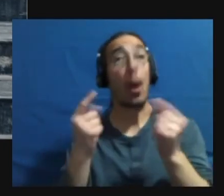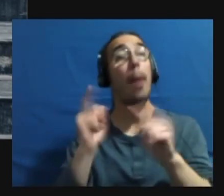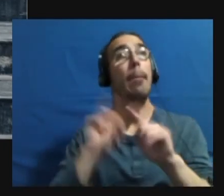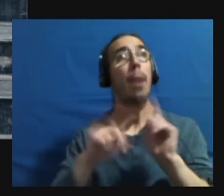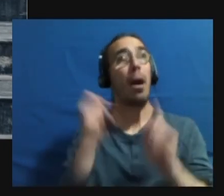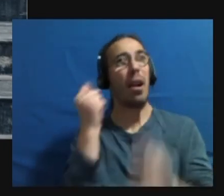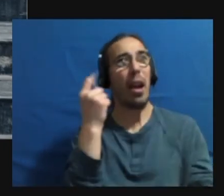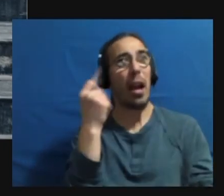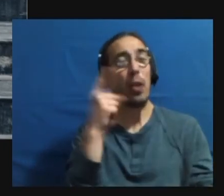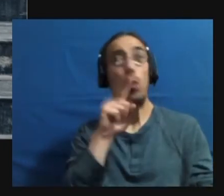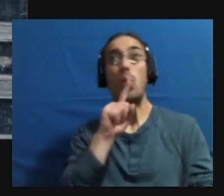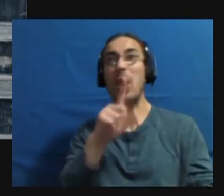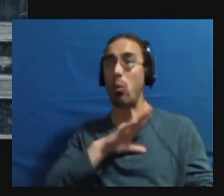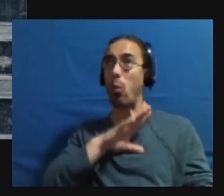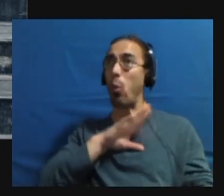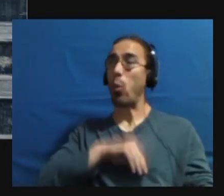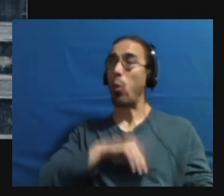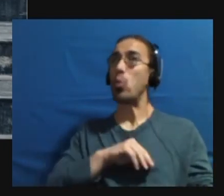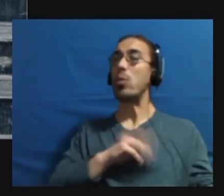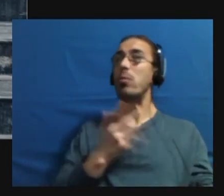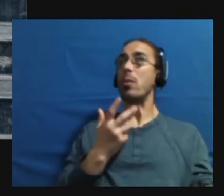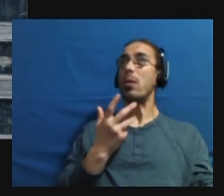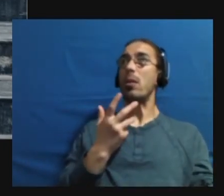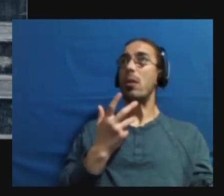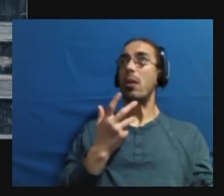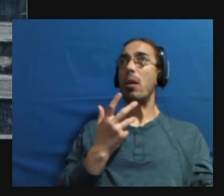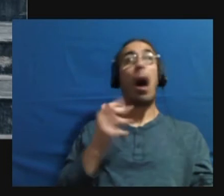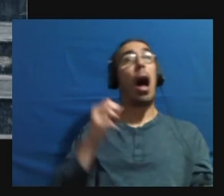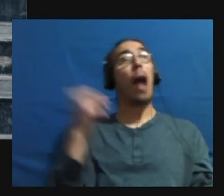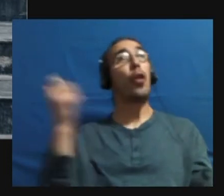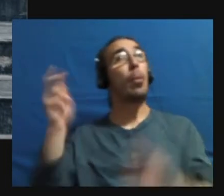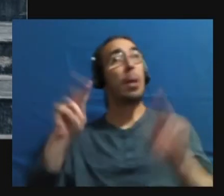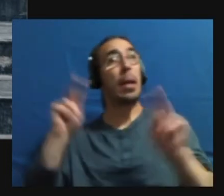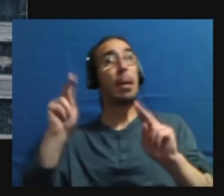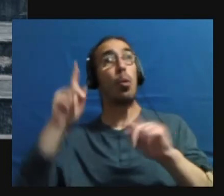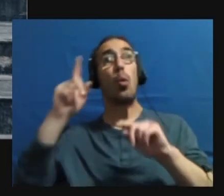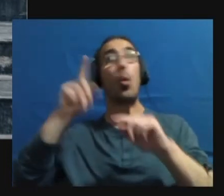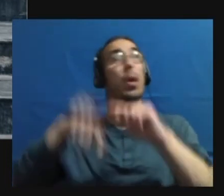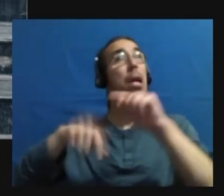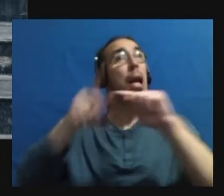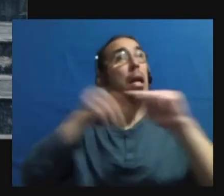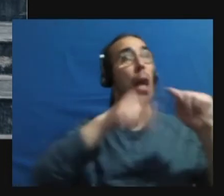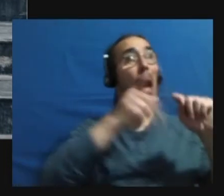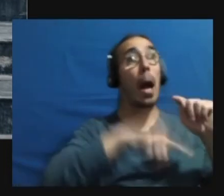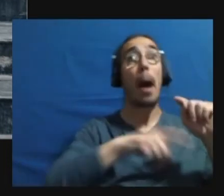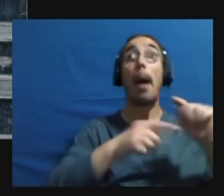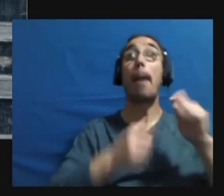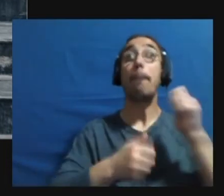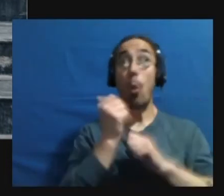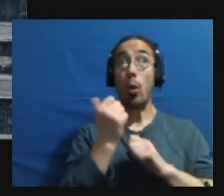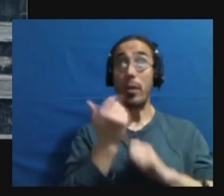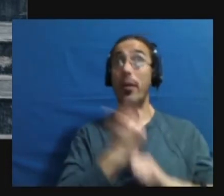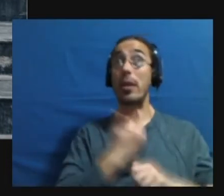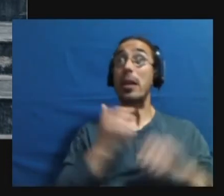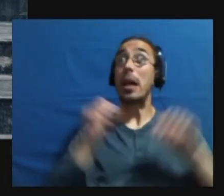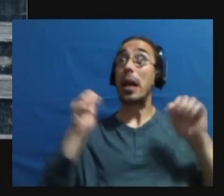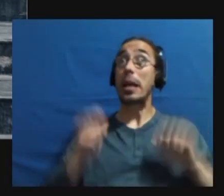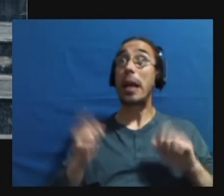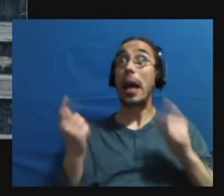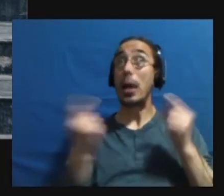soul crushing to be able to do things other people can't do, because most of us can do things you can't do,